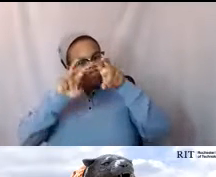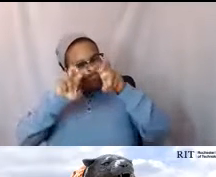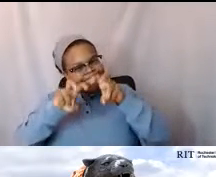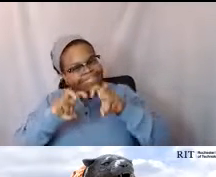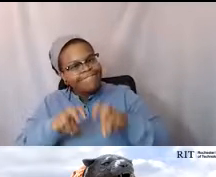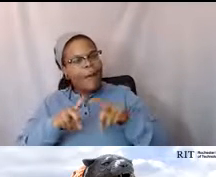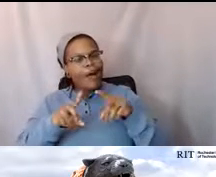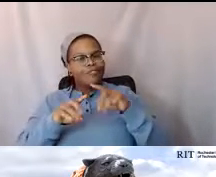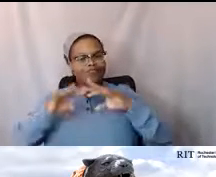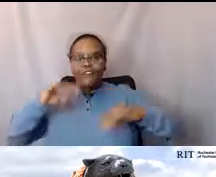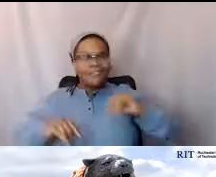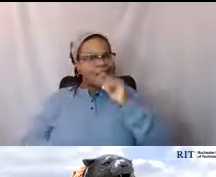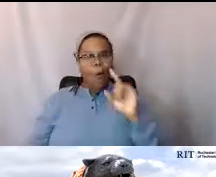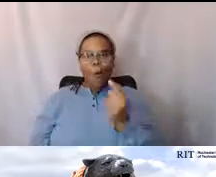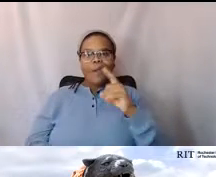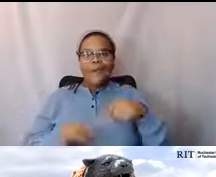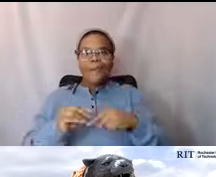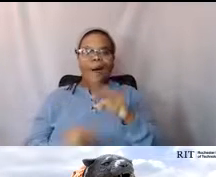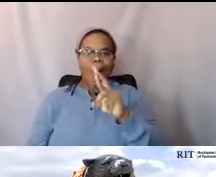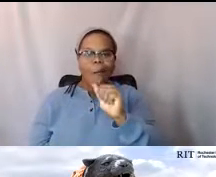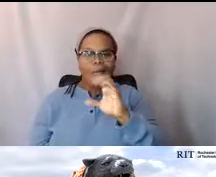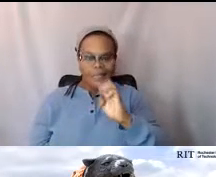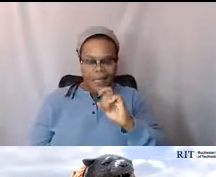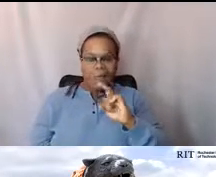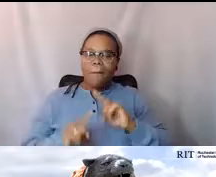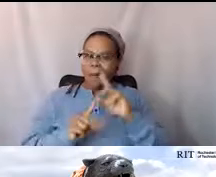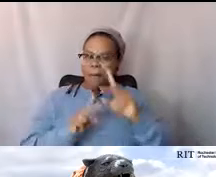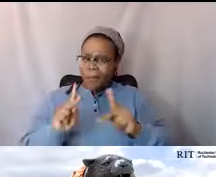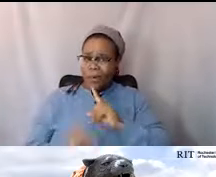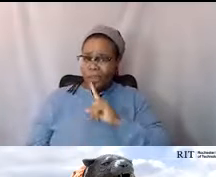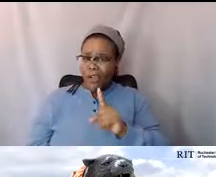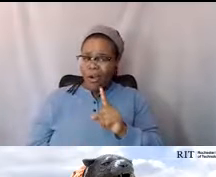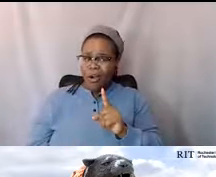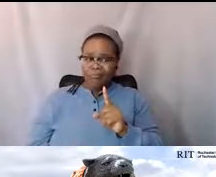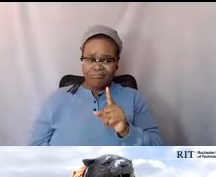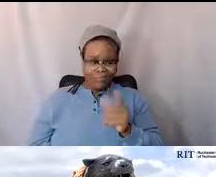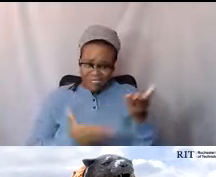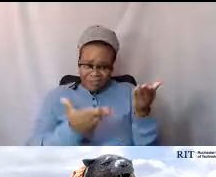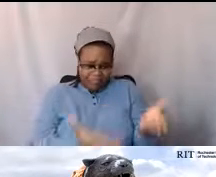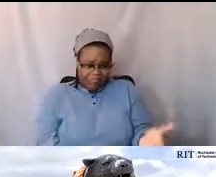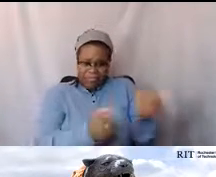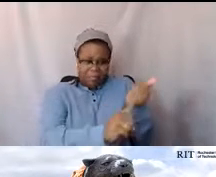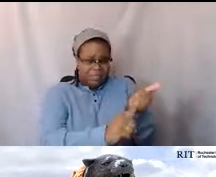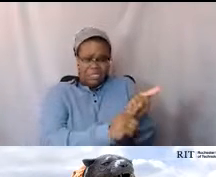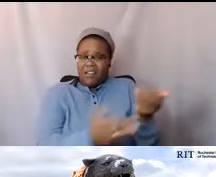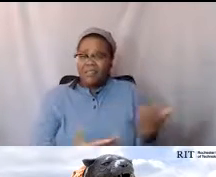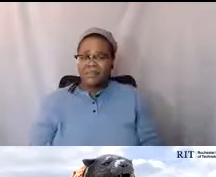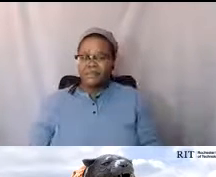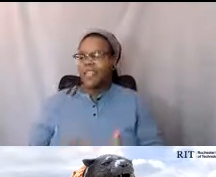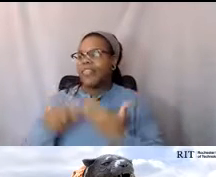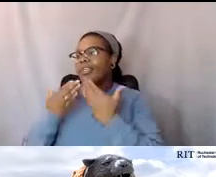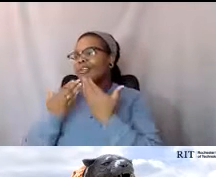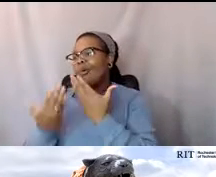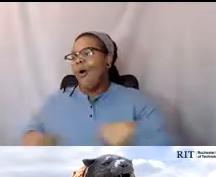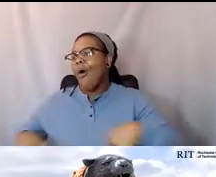else that people are um, being themselves. Thank you. Thank you all. I appreciate